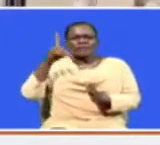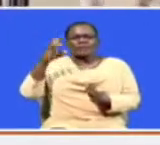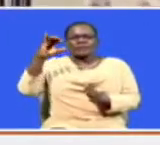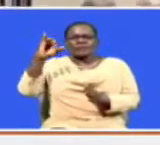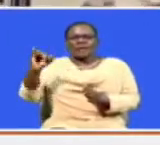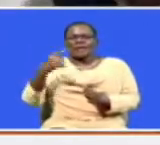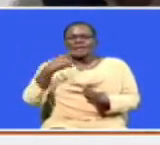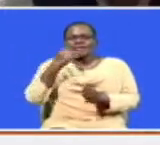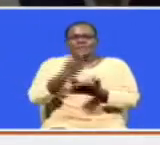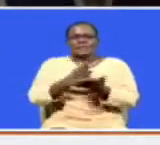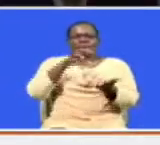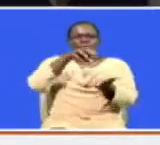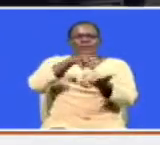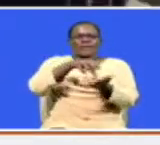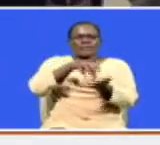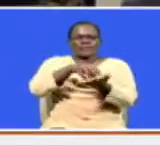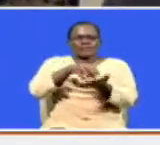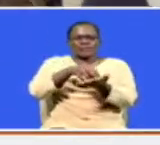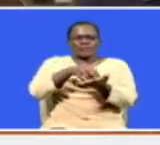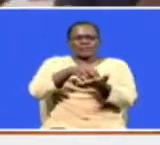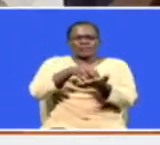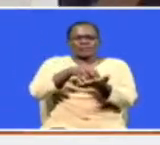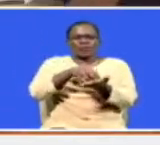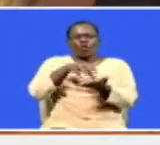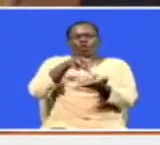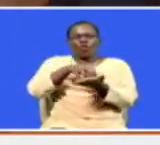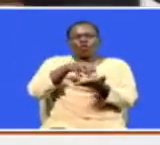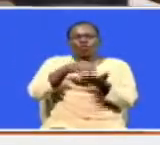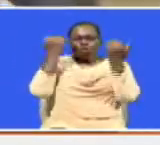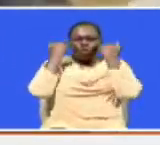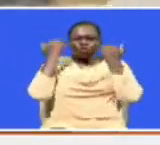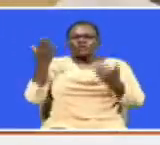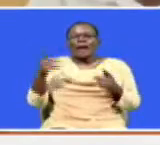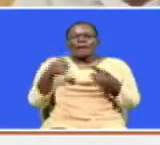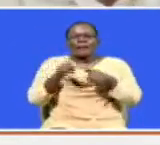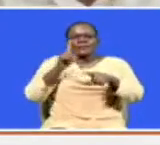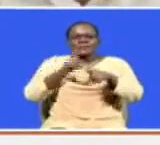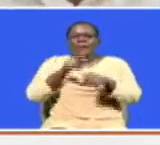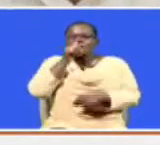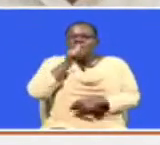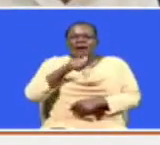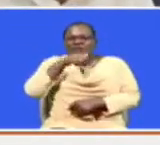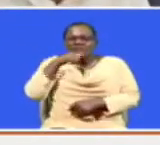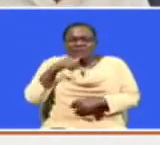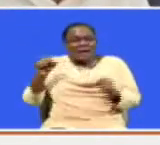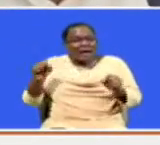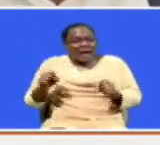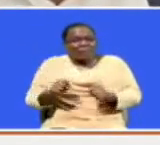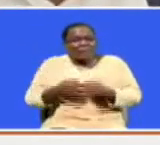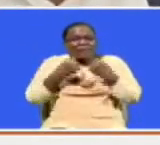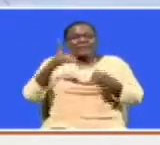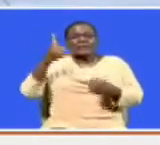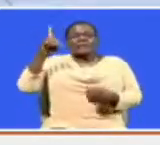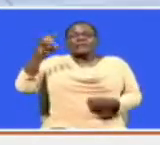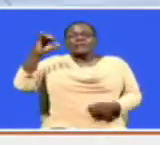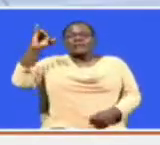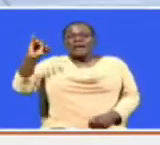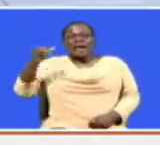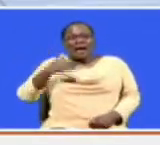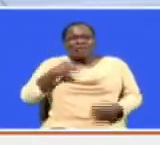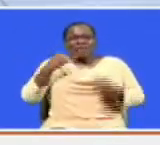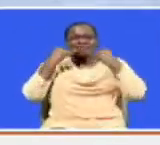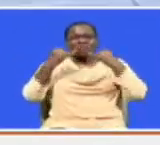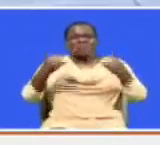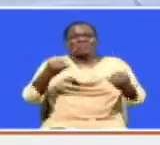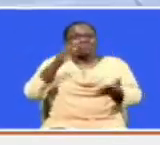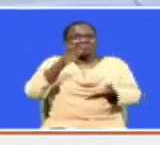DCI said some of the cases of exam malpractice are still in court. However, during the closed-door meeting, it emerged that the information that DCI